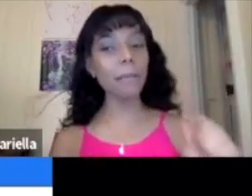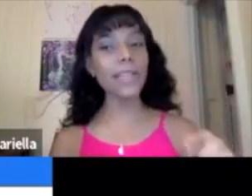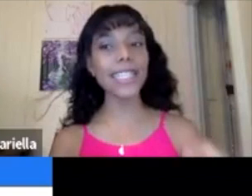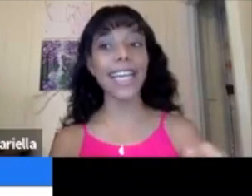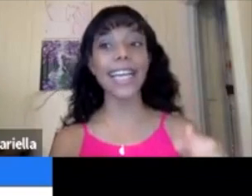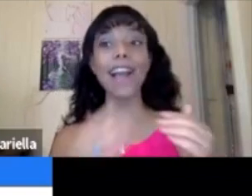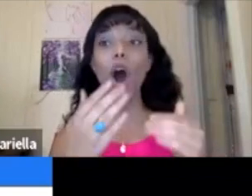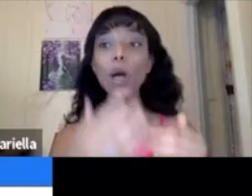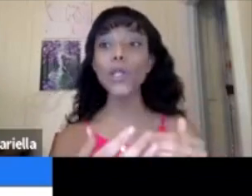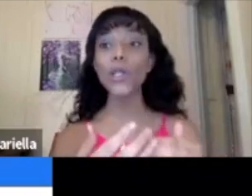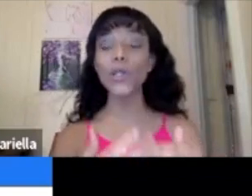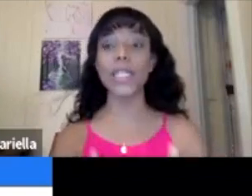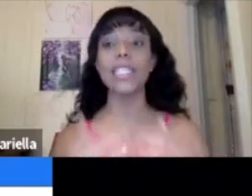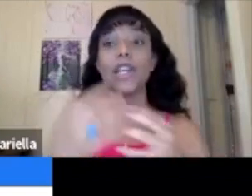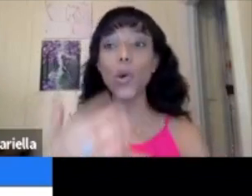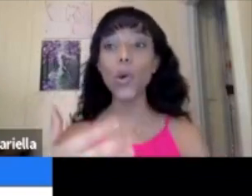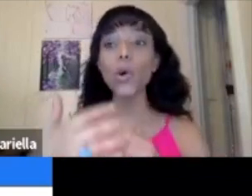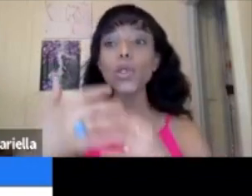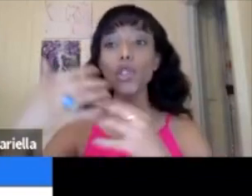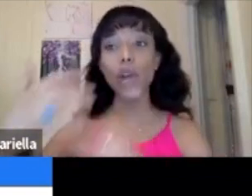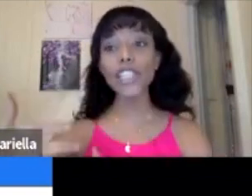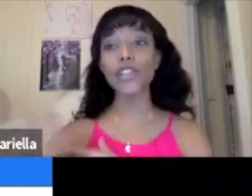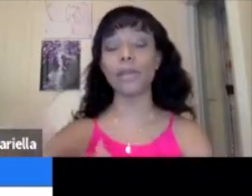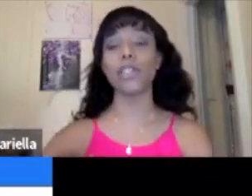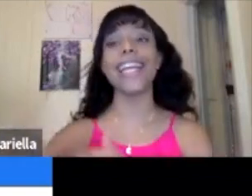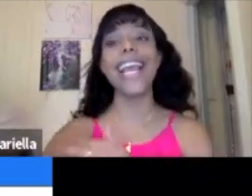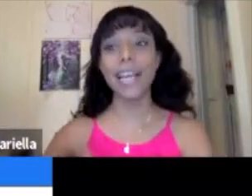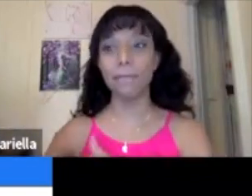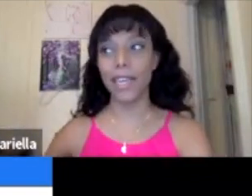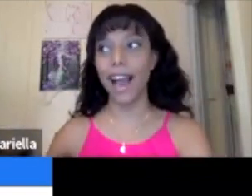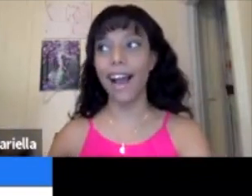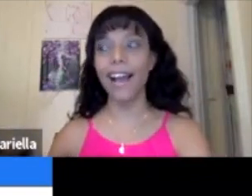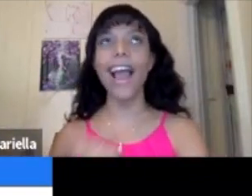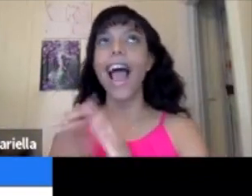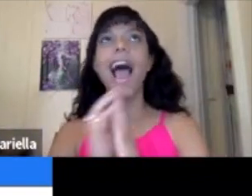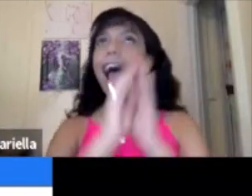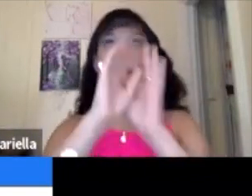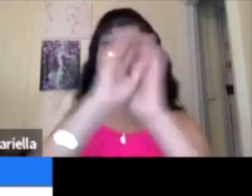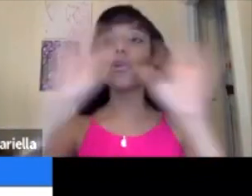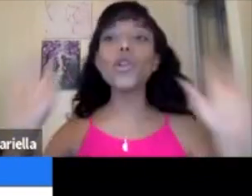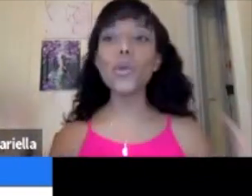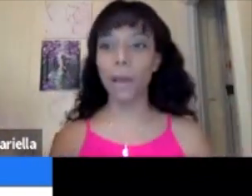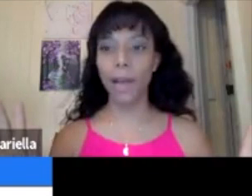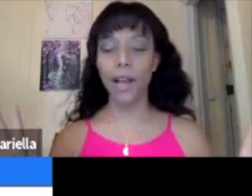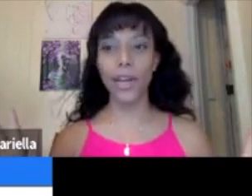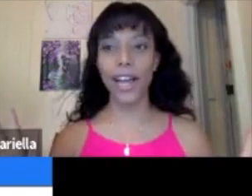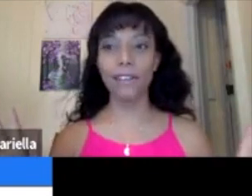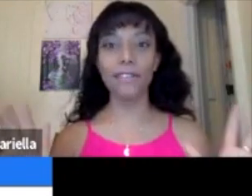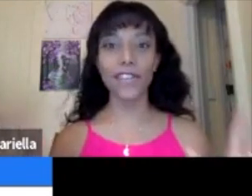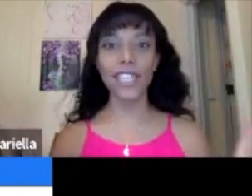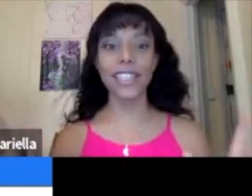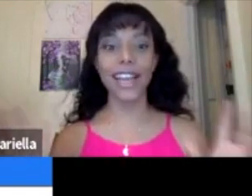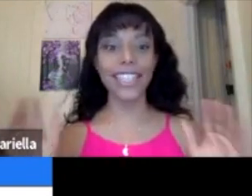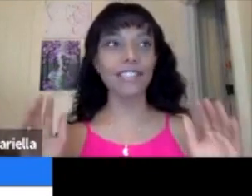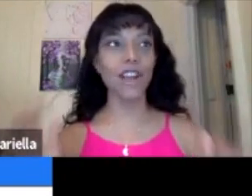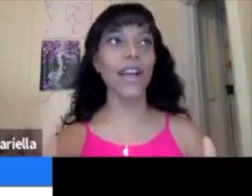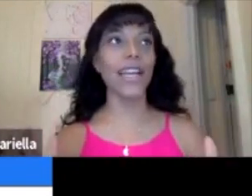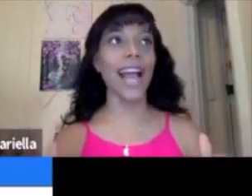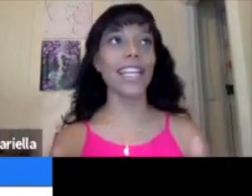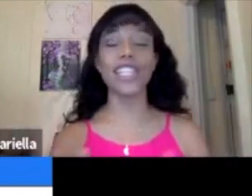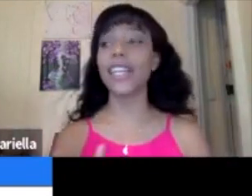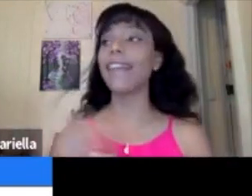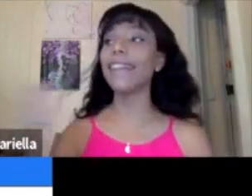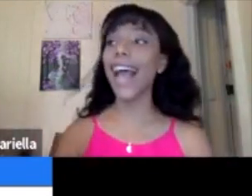am not mistaken, also uses the Google Transcription API. Blew my mind when I first saw